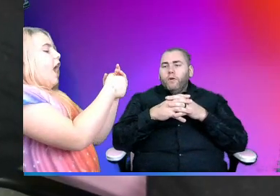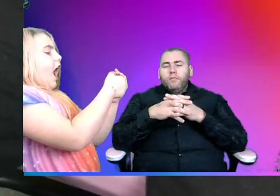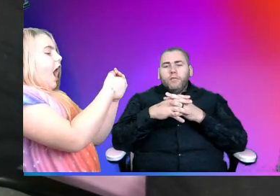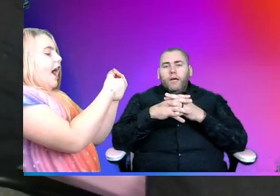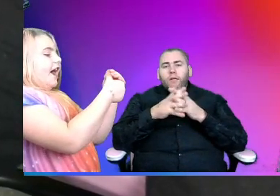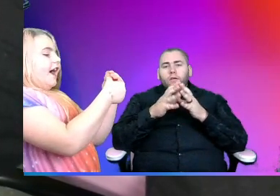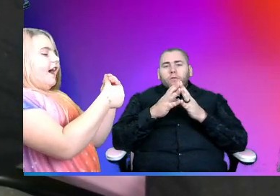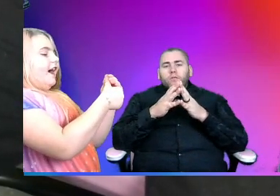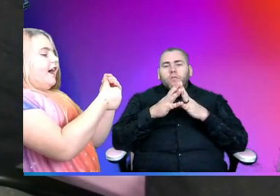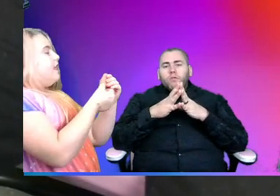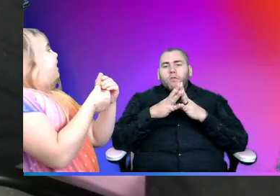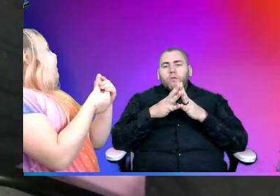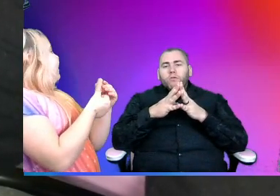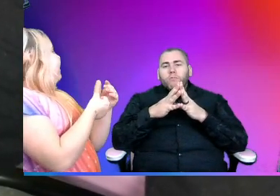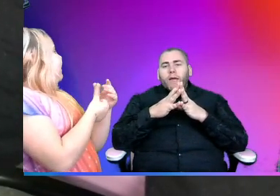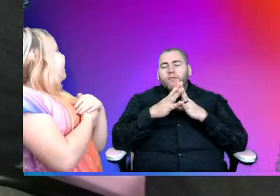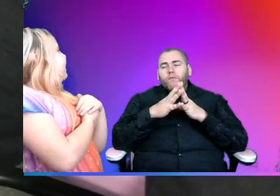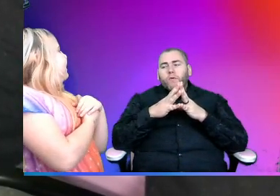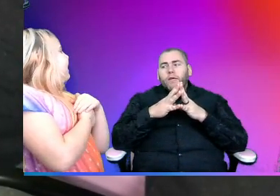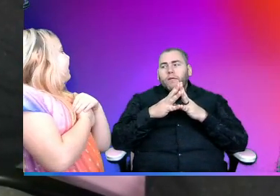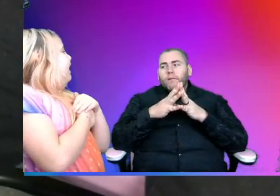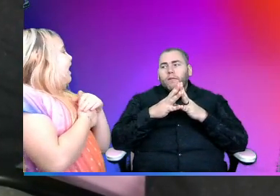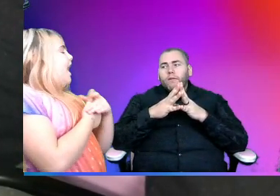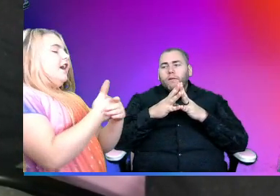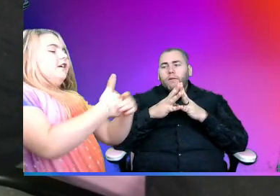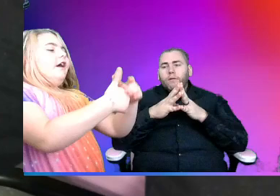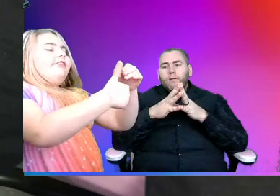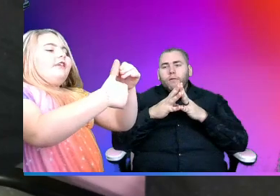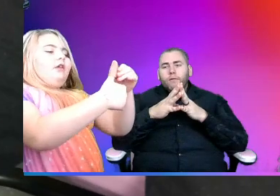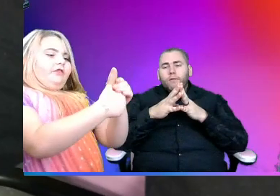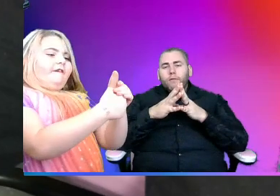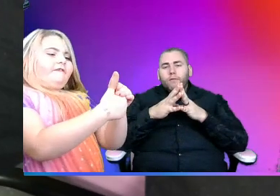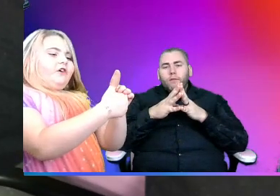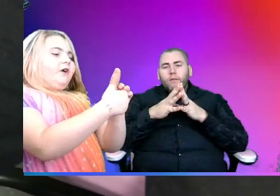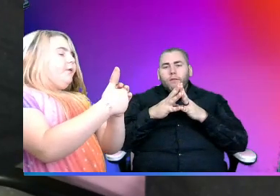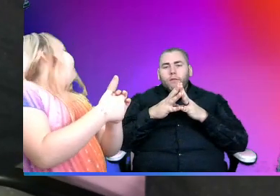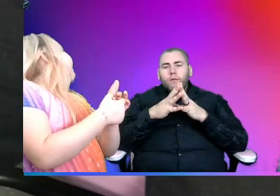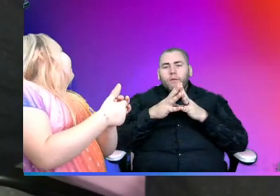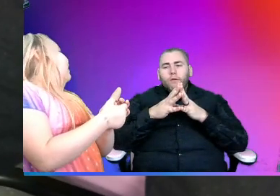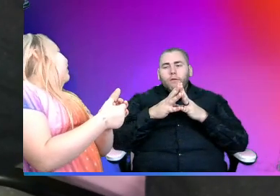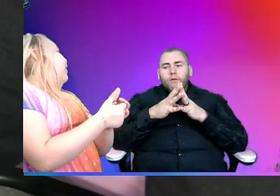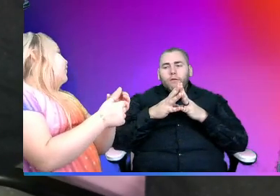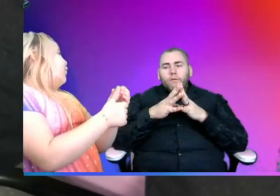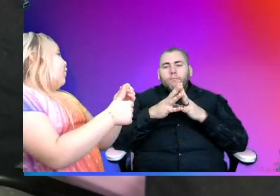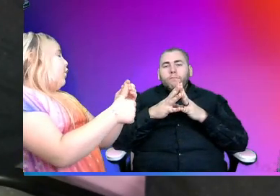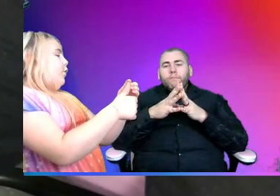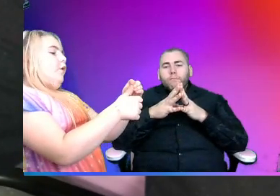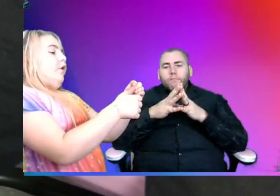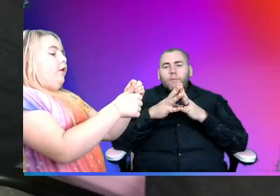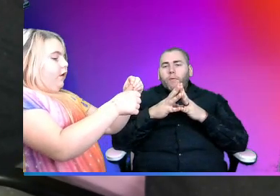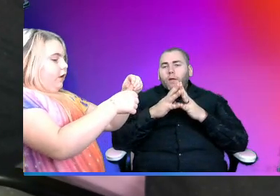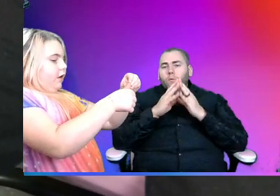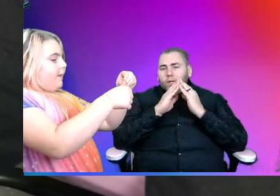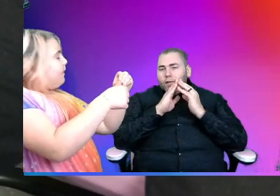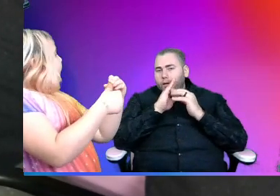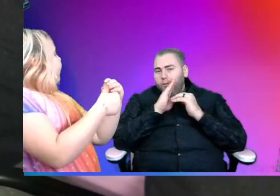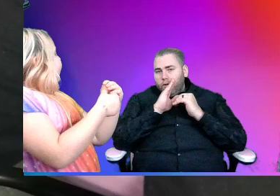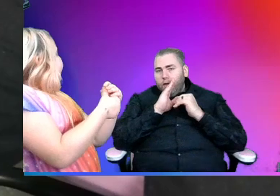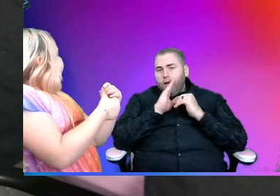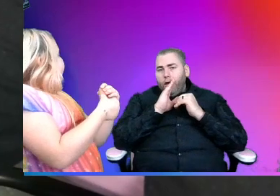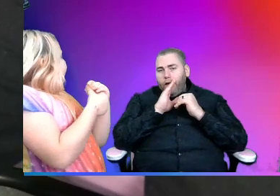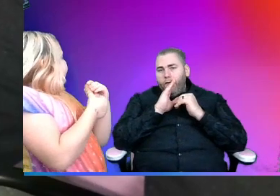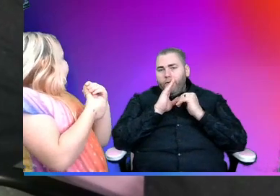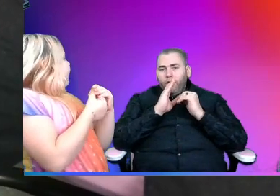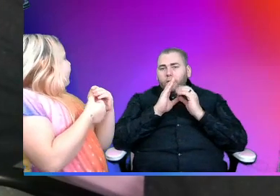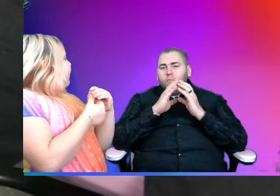What are you gonna do for us, Scott? She's gonna do some magic for you. I got the thumb, and so I probably wouldn't lead with